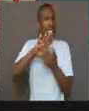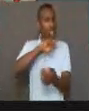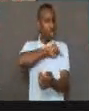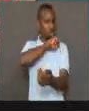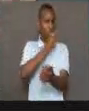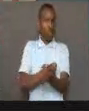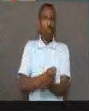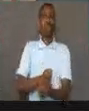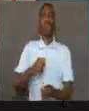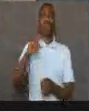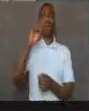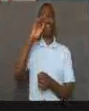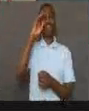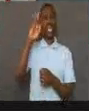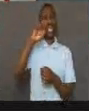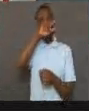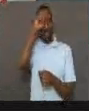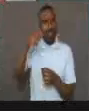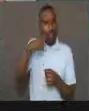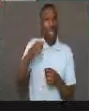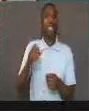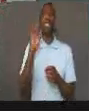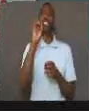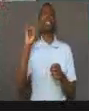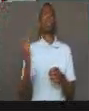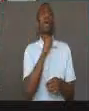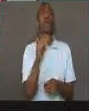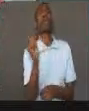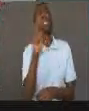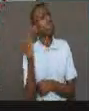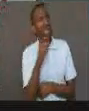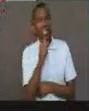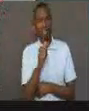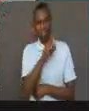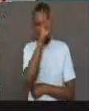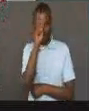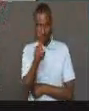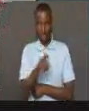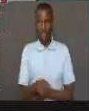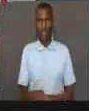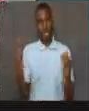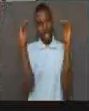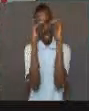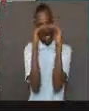net torque in a Ferris wheel did not equal 0.